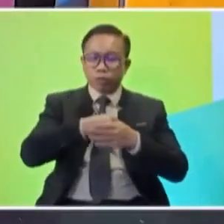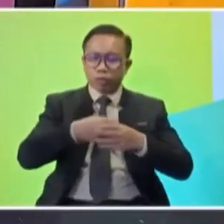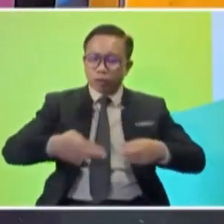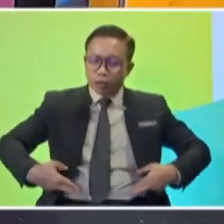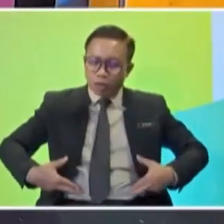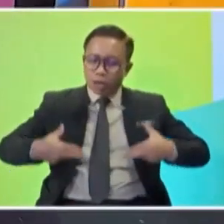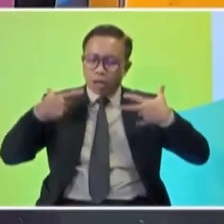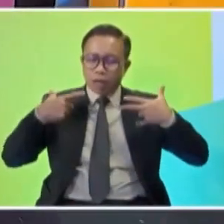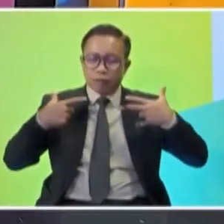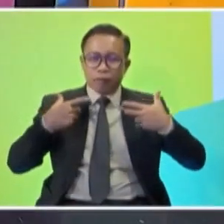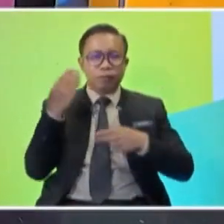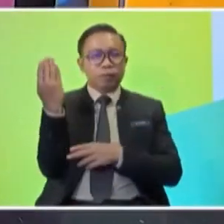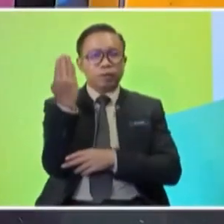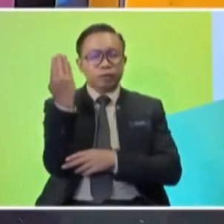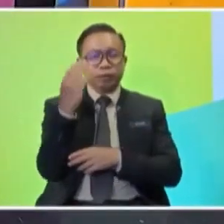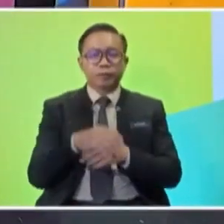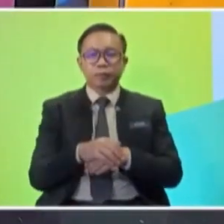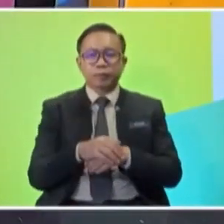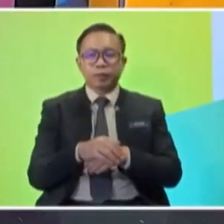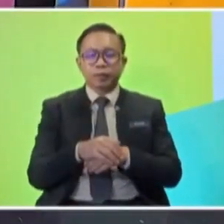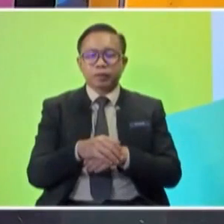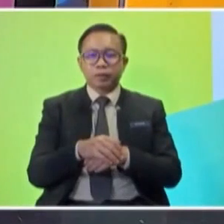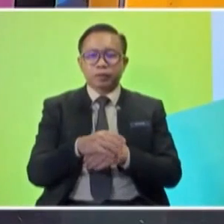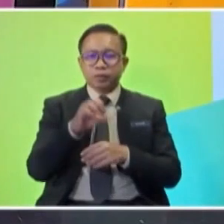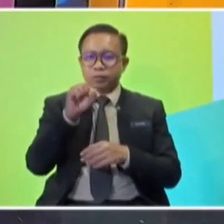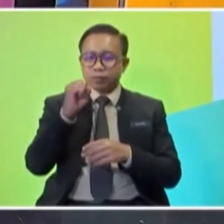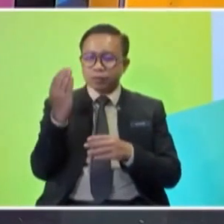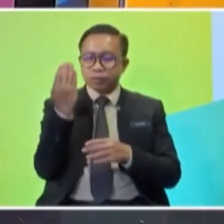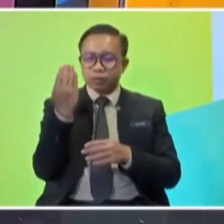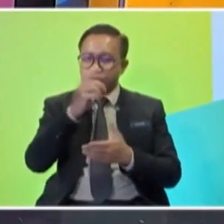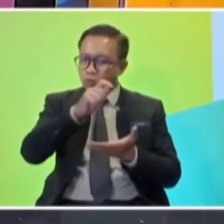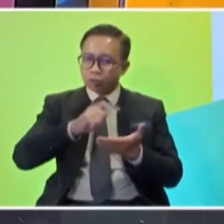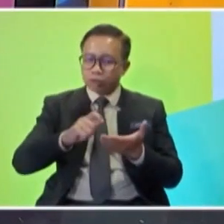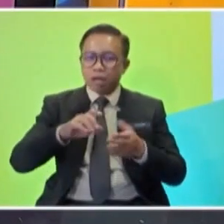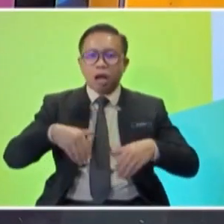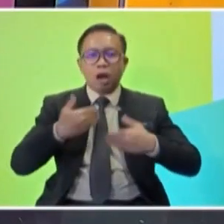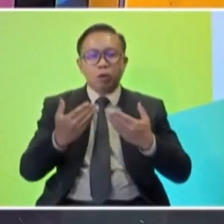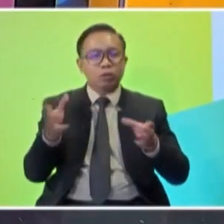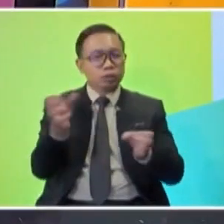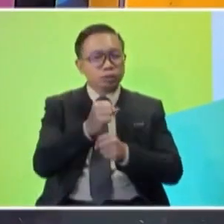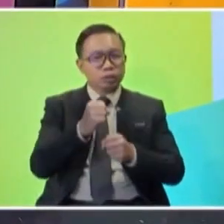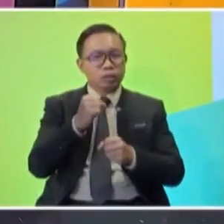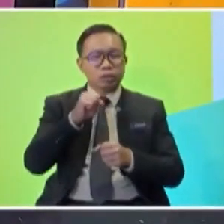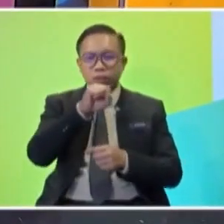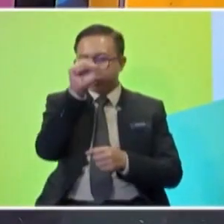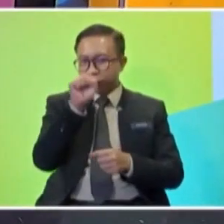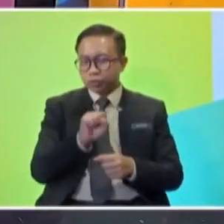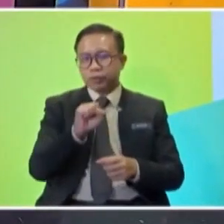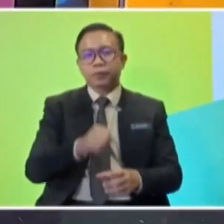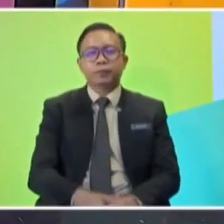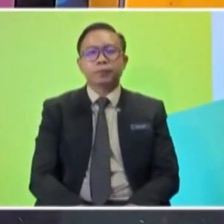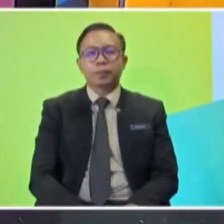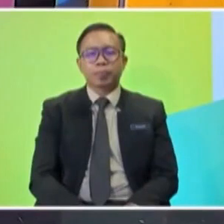I've shown you with the ribbon. And now is the standard written method. How do we solve this question? Okay, understood, okay. Sir. Okay, kids at